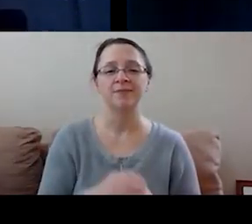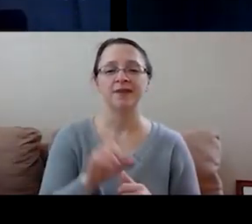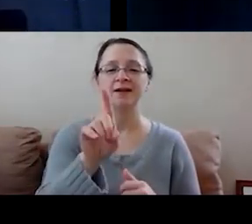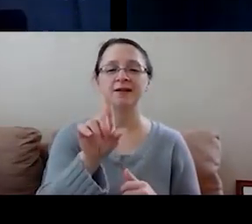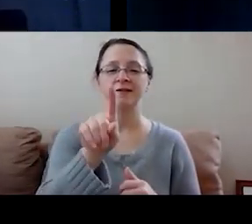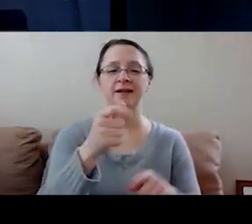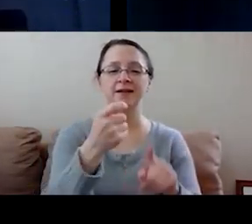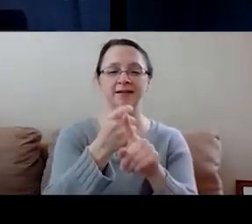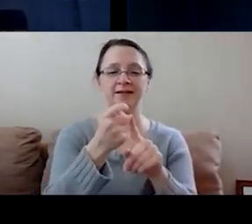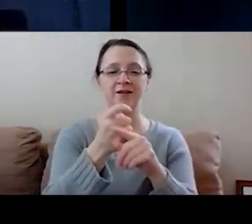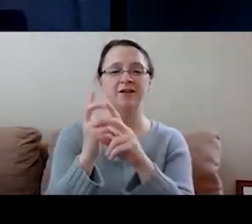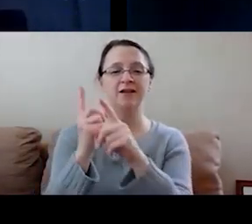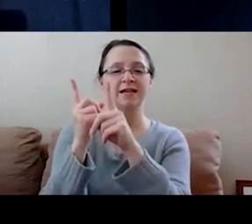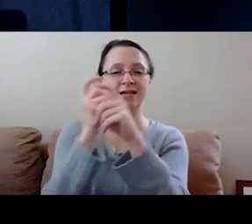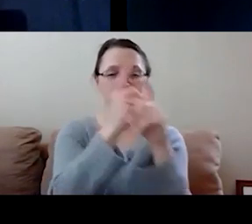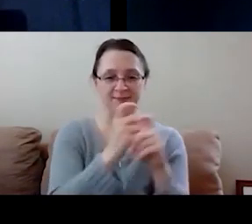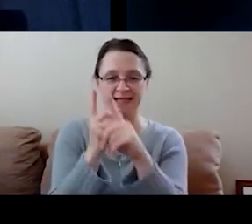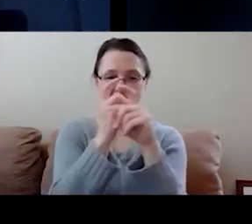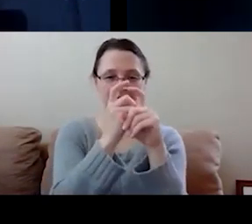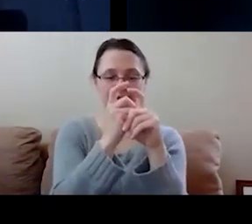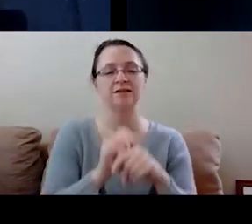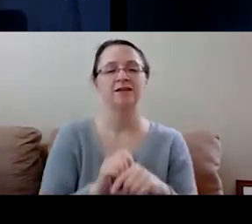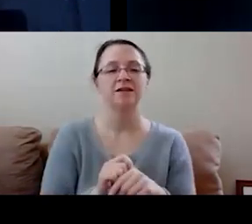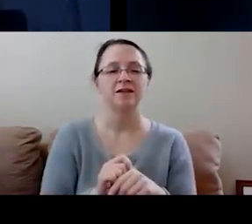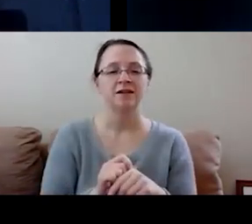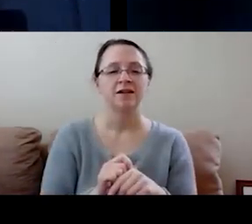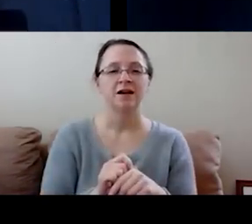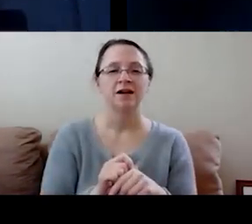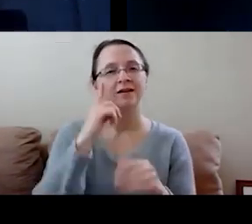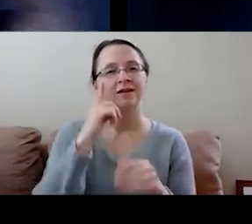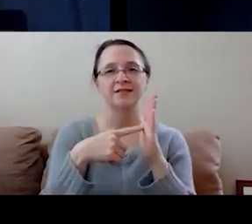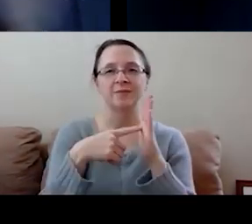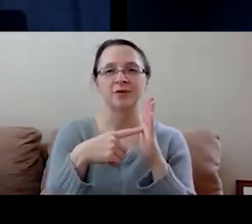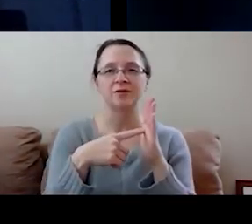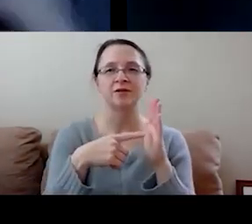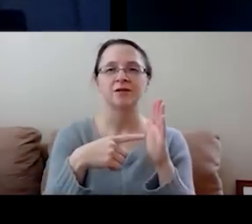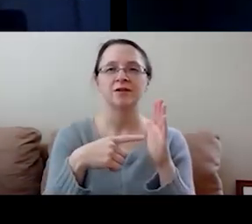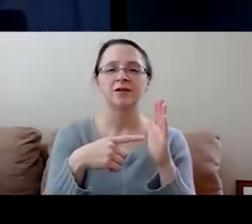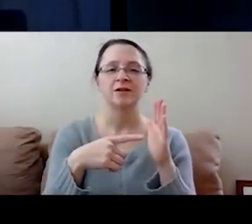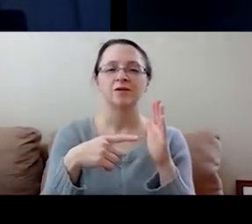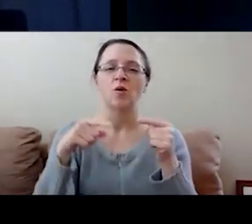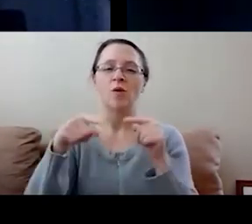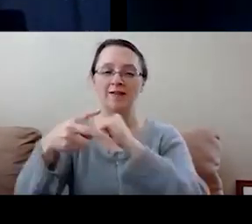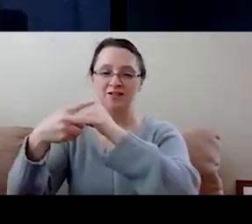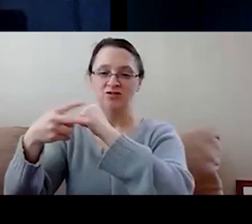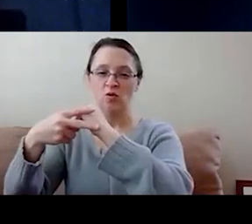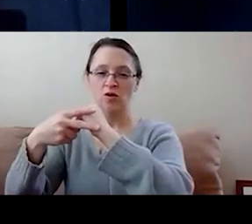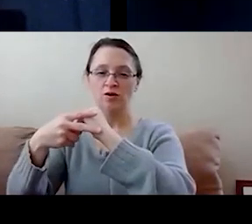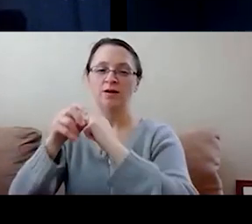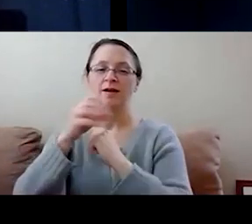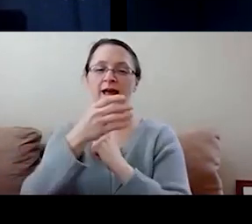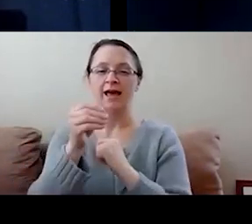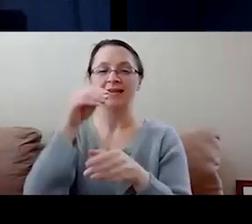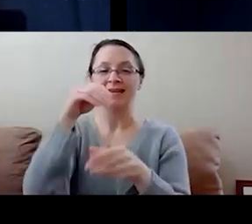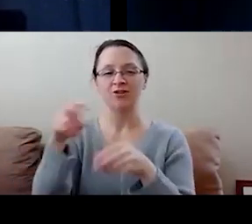is encrypted both on in store and in transit. Like as you move it, for example, it's encrypted,